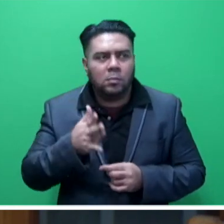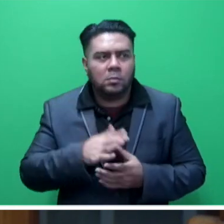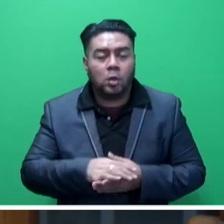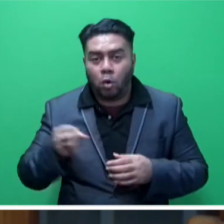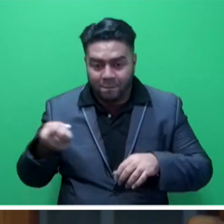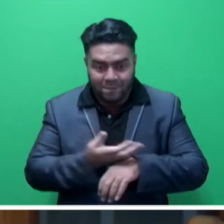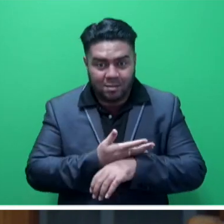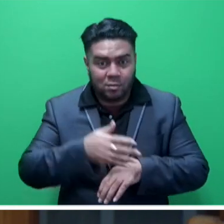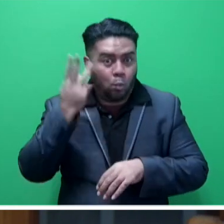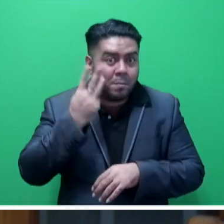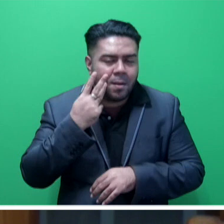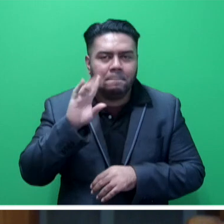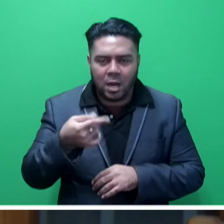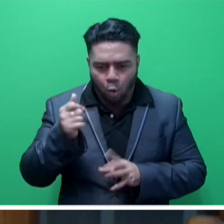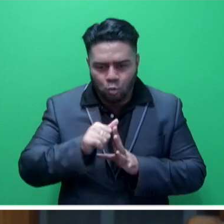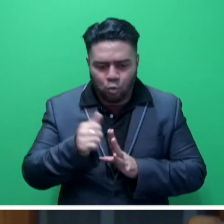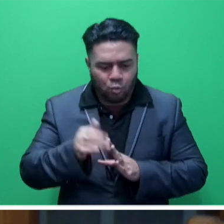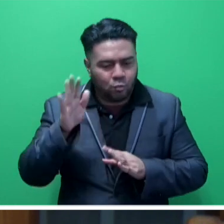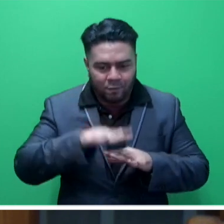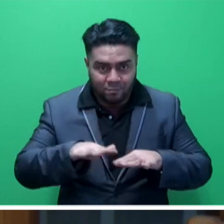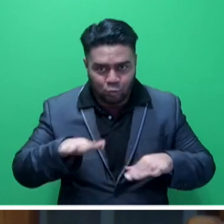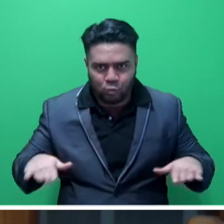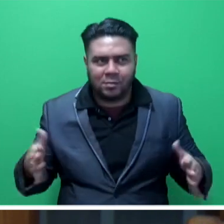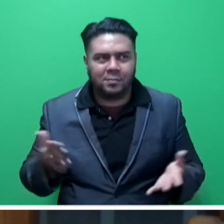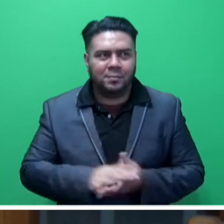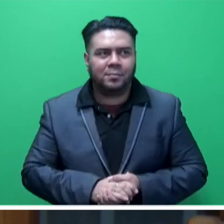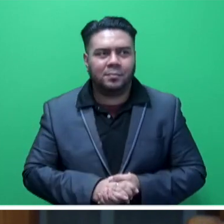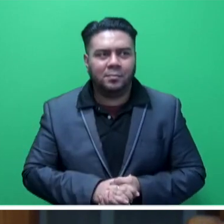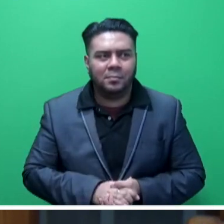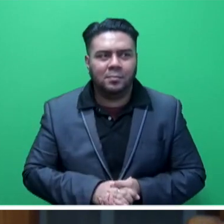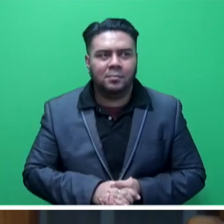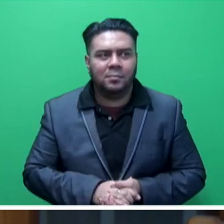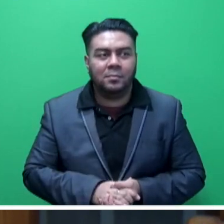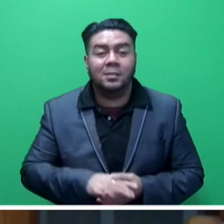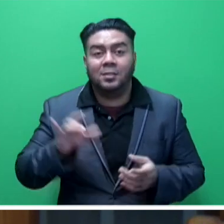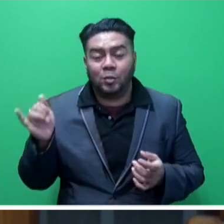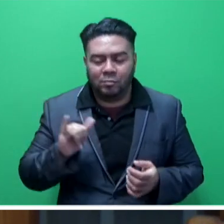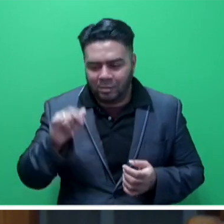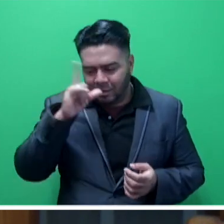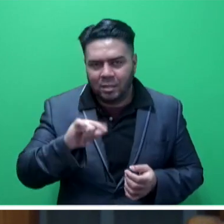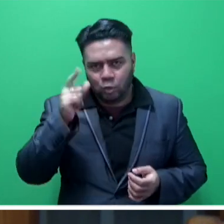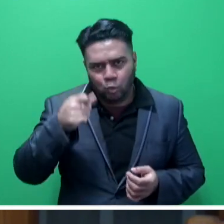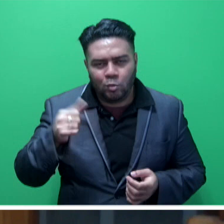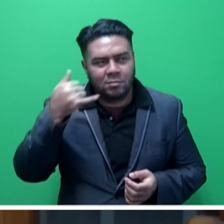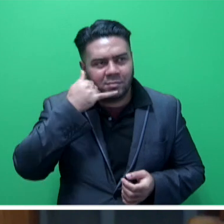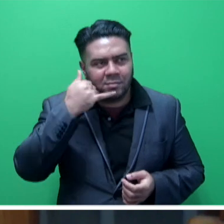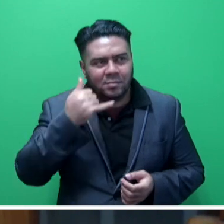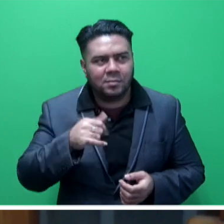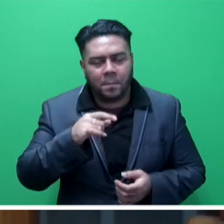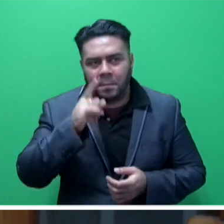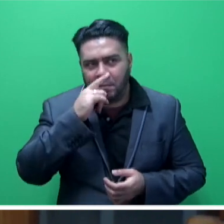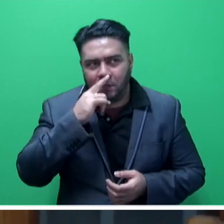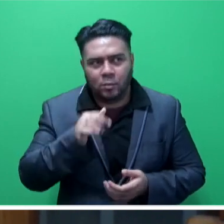affects women and families, but the greatest impact is on children as well. So either of the lines could be used by those seeking